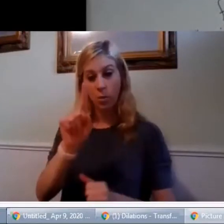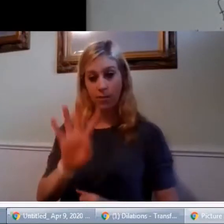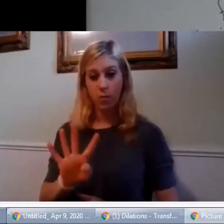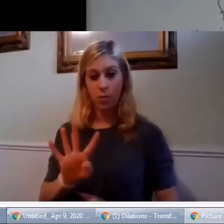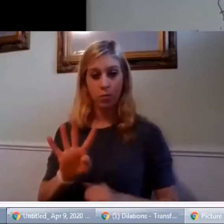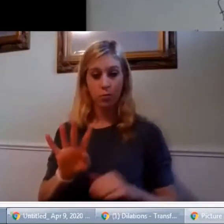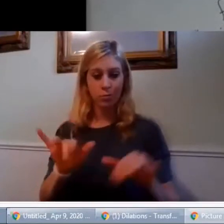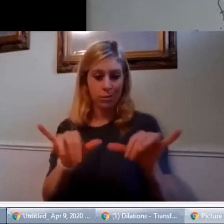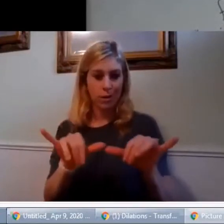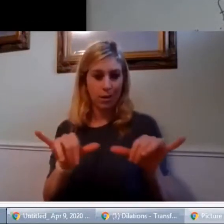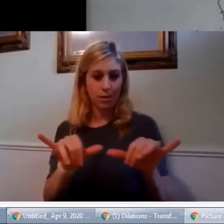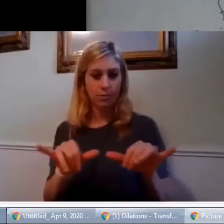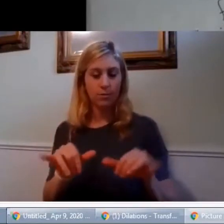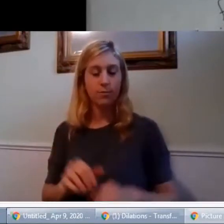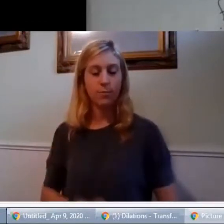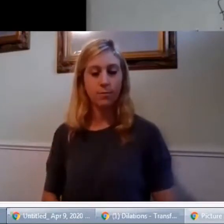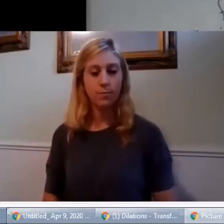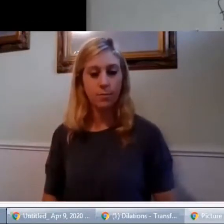example.